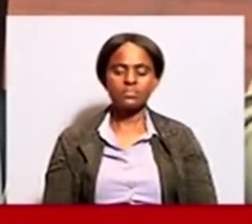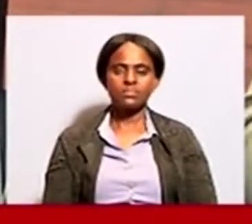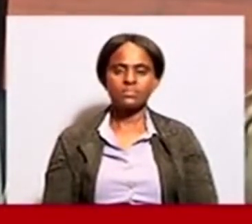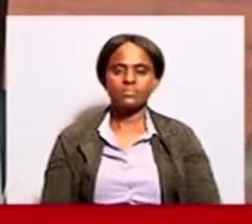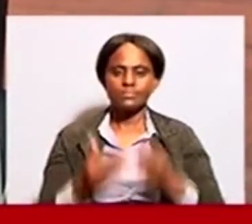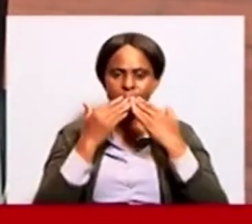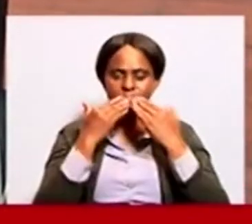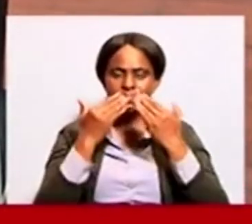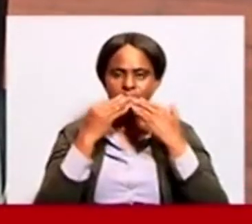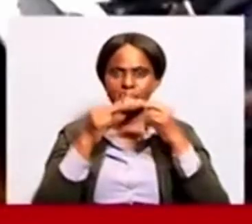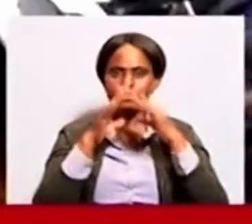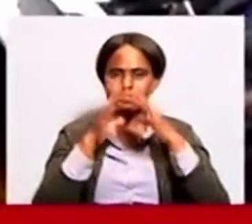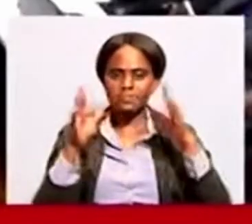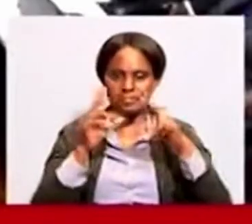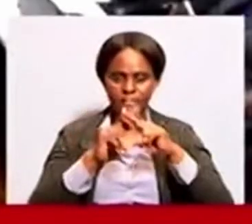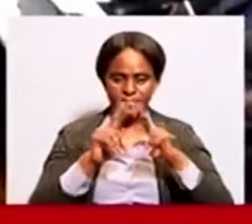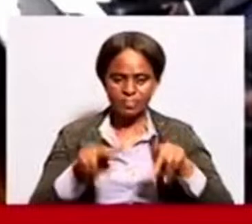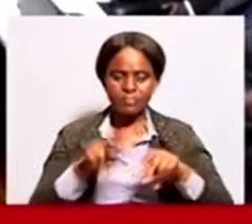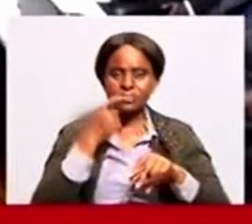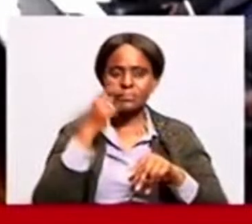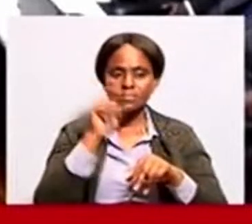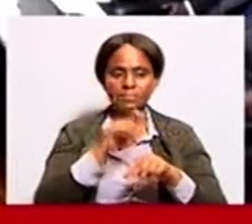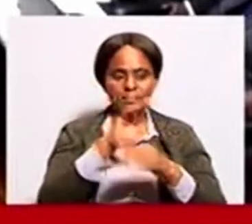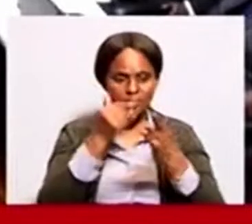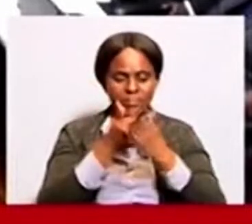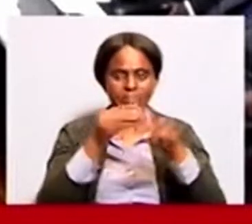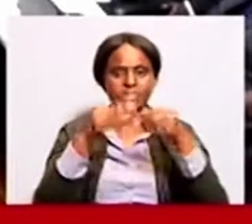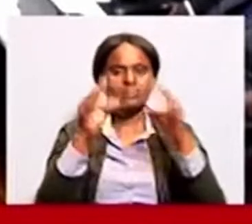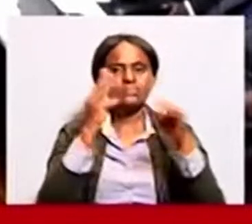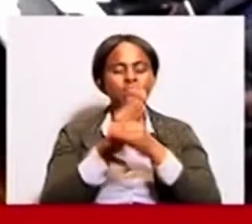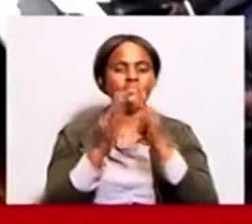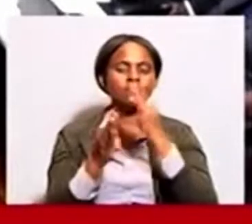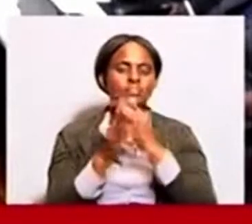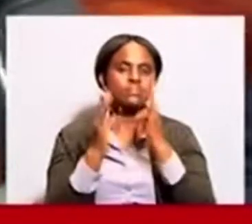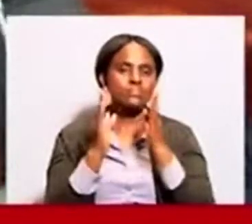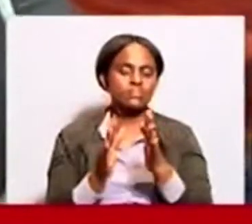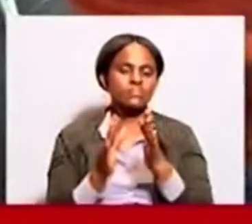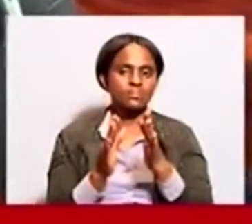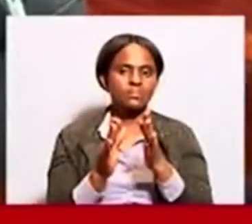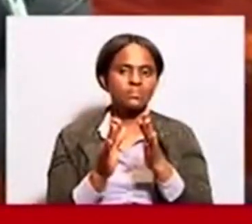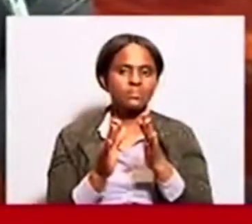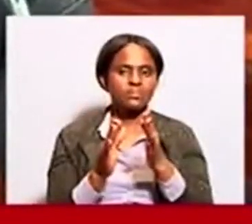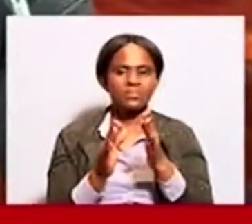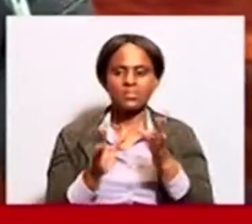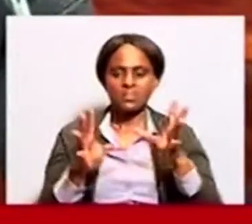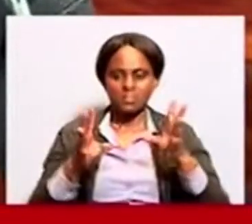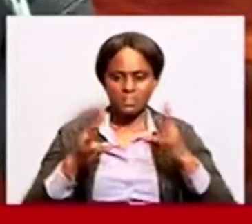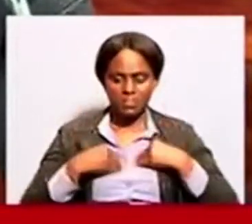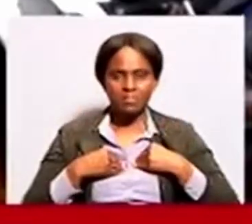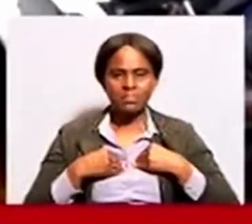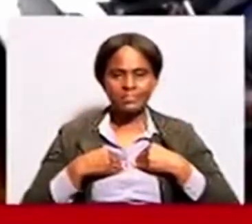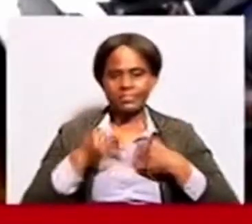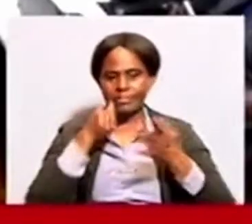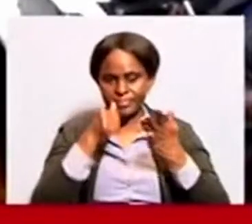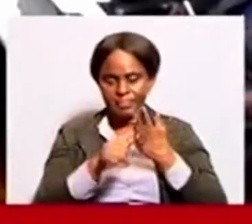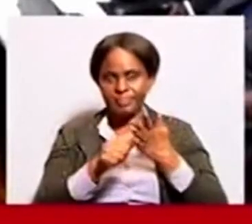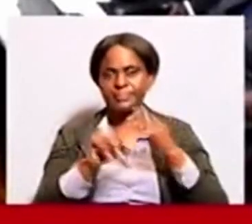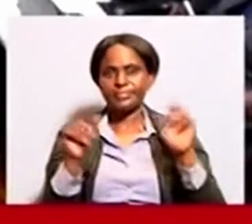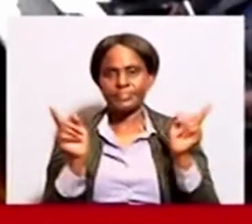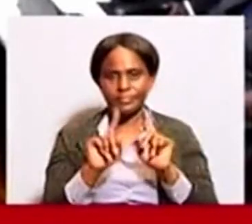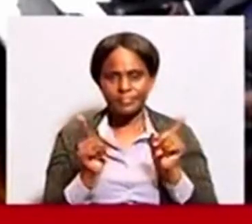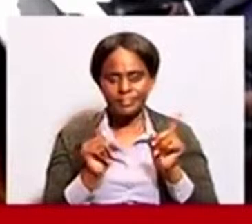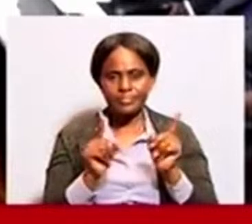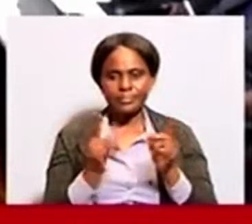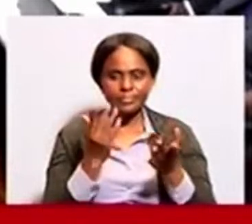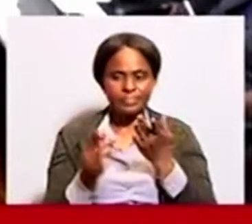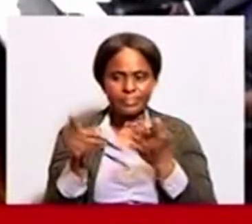Thank you very much, Chair. The instructions were delivered to the contractor. Where is the acknowledgement here?